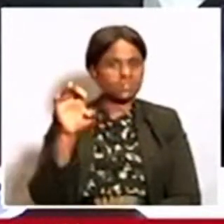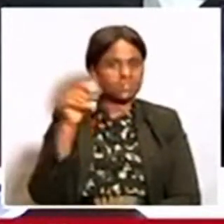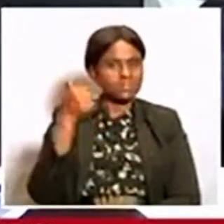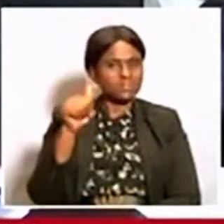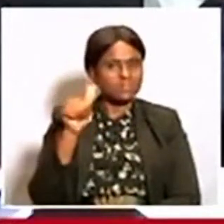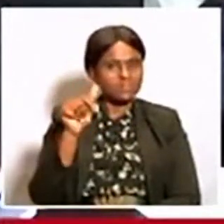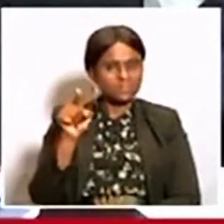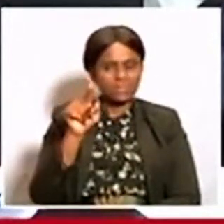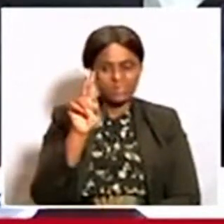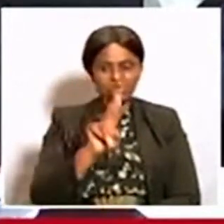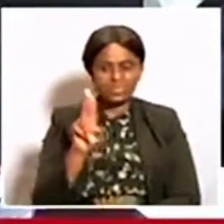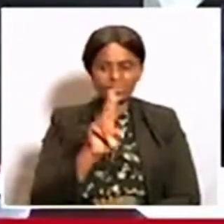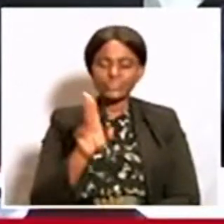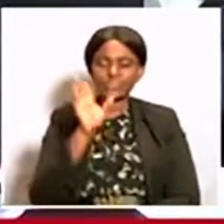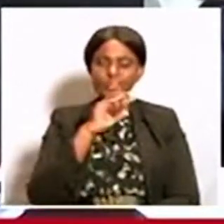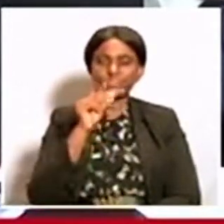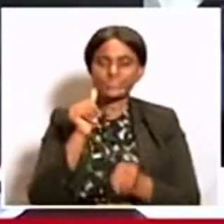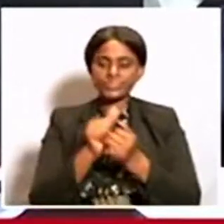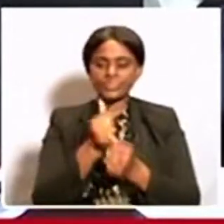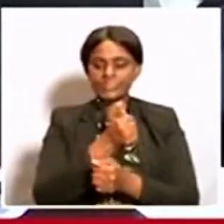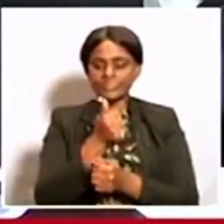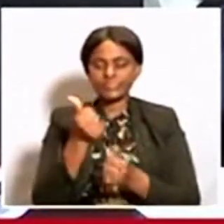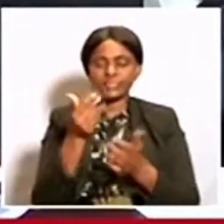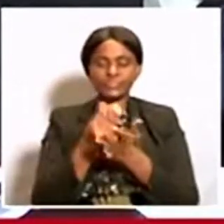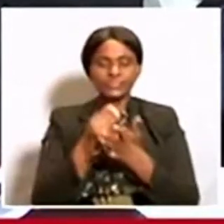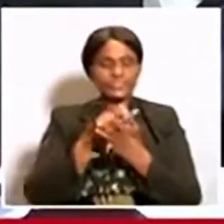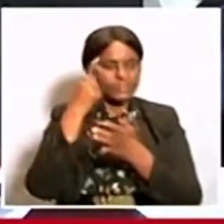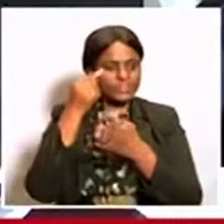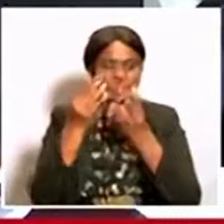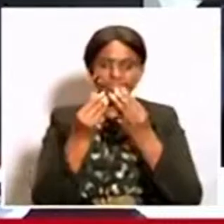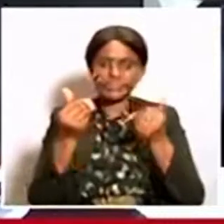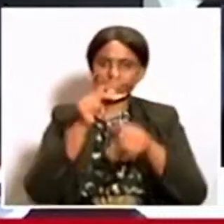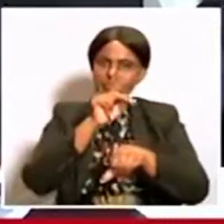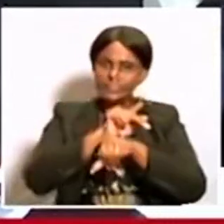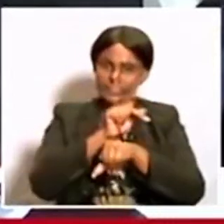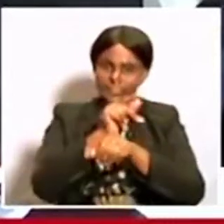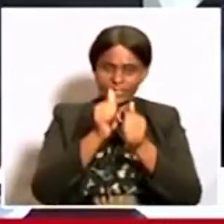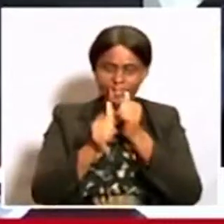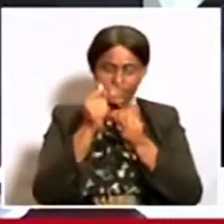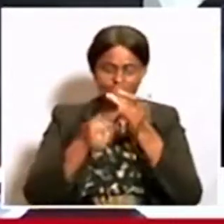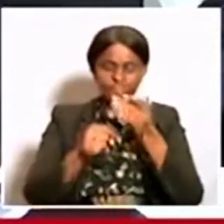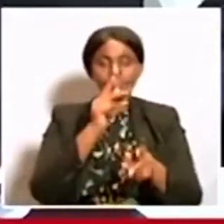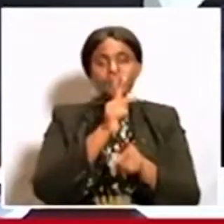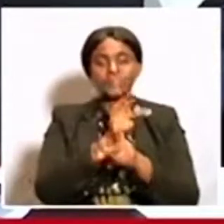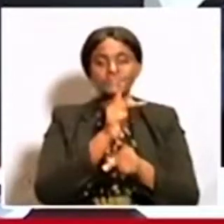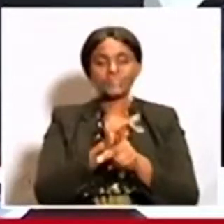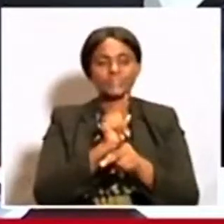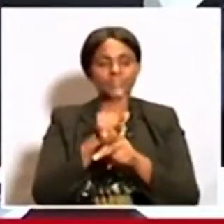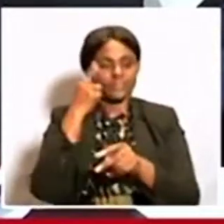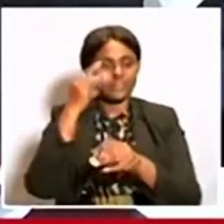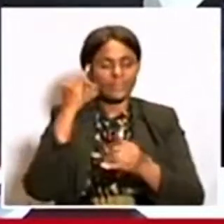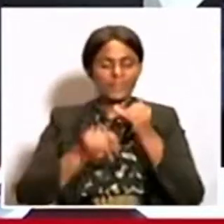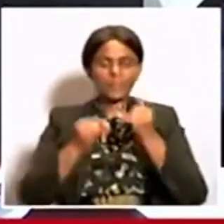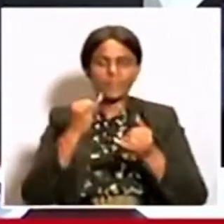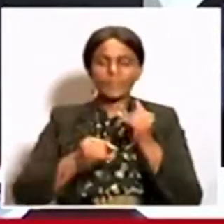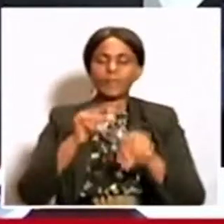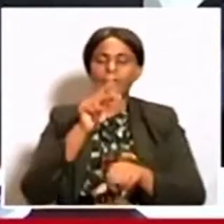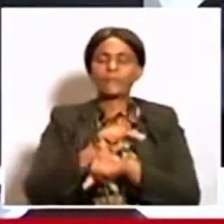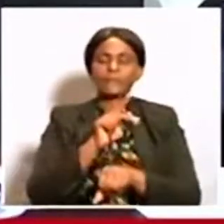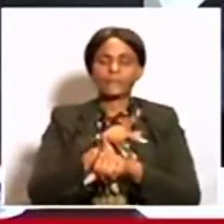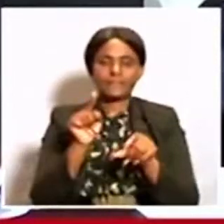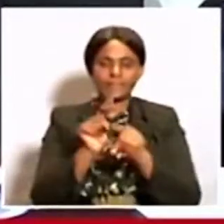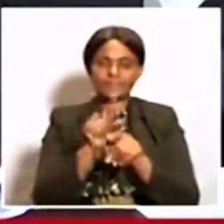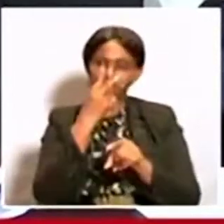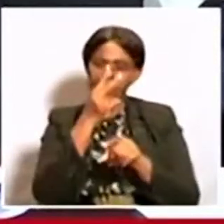19,422,510 has been spent, with remaining money for a few running projects and retention for completed projects.